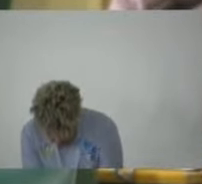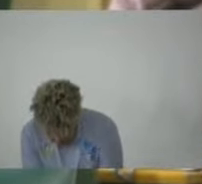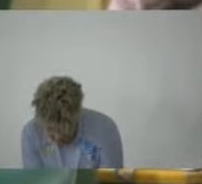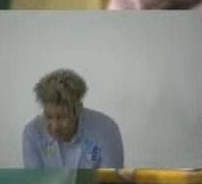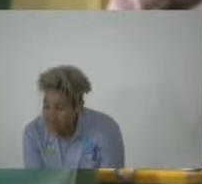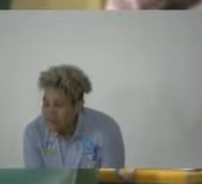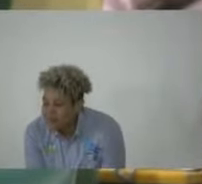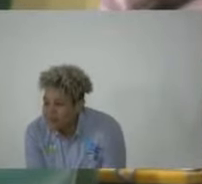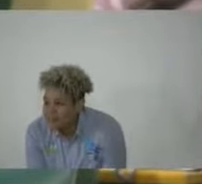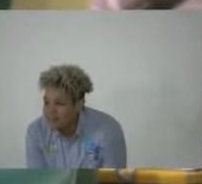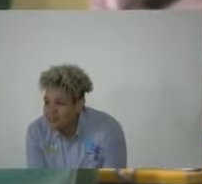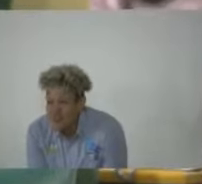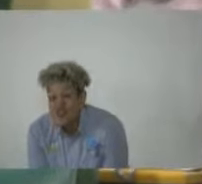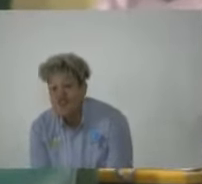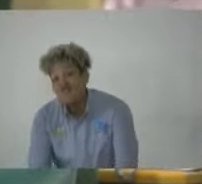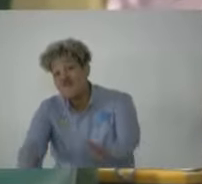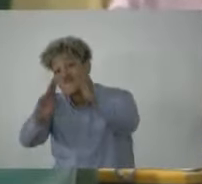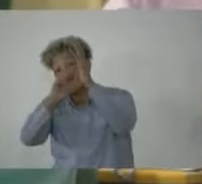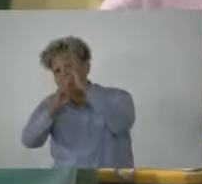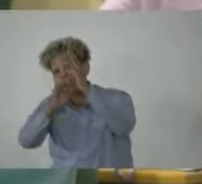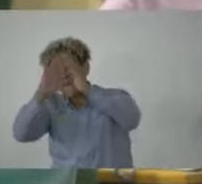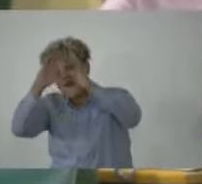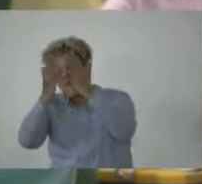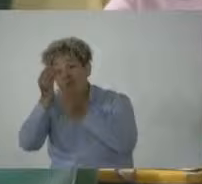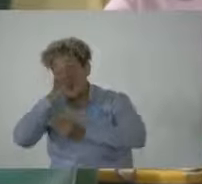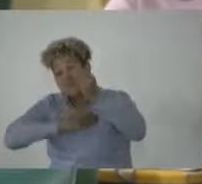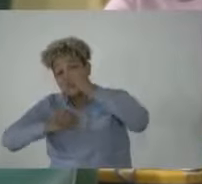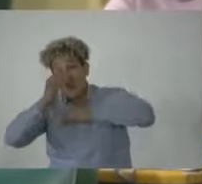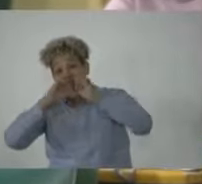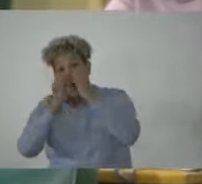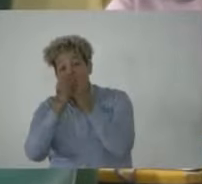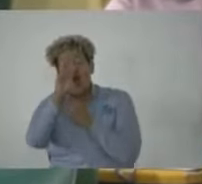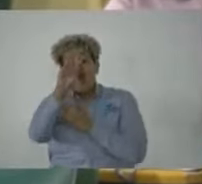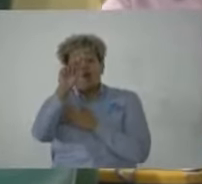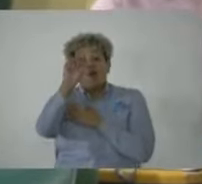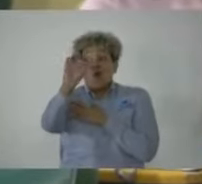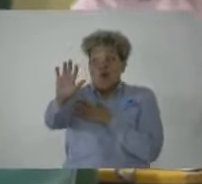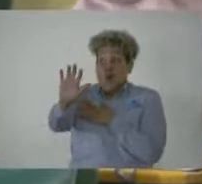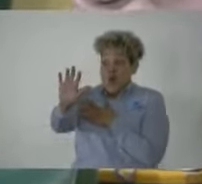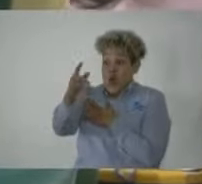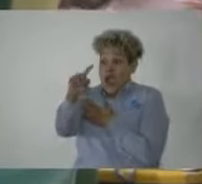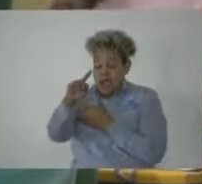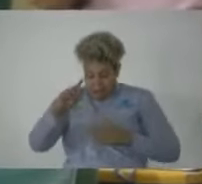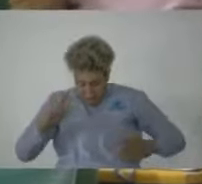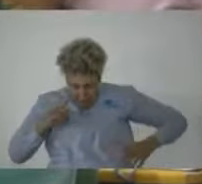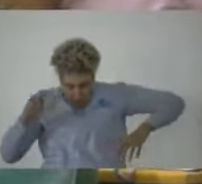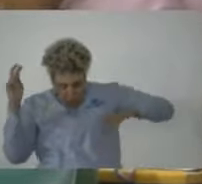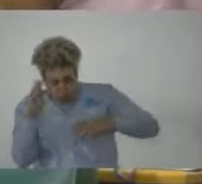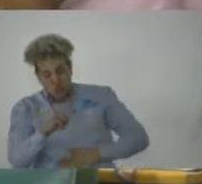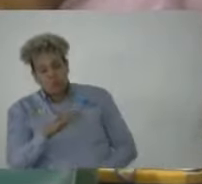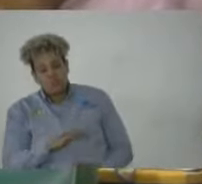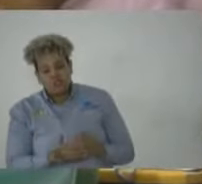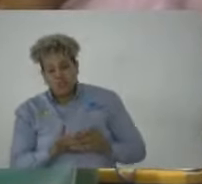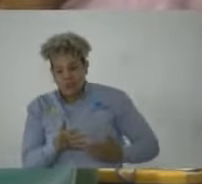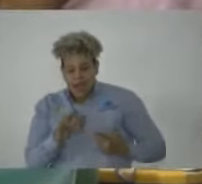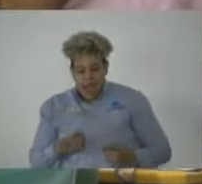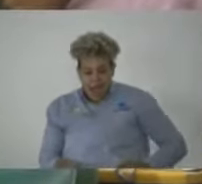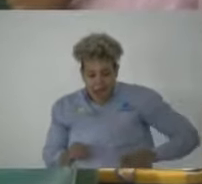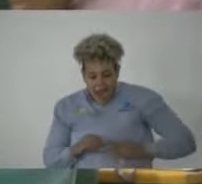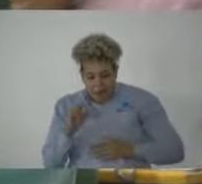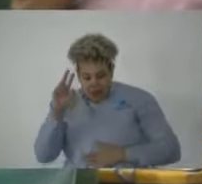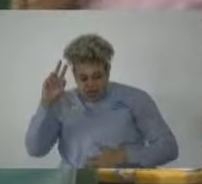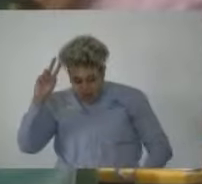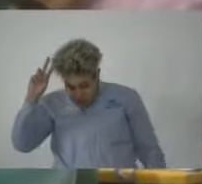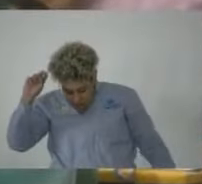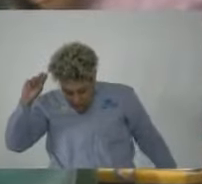representatives of the World Trade Organization, representatives of the World Trade Organization visited Jamaica in